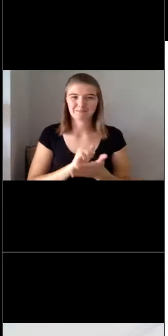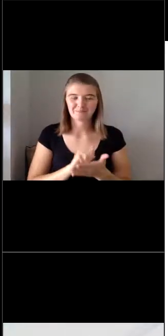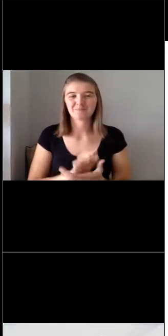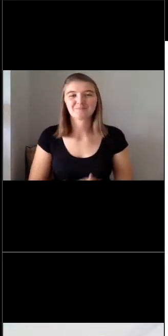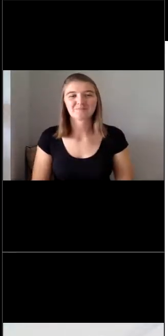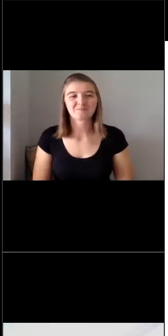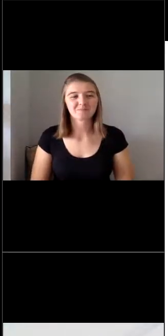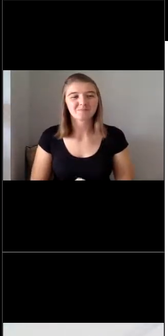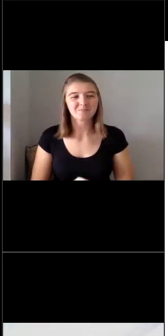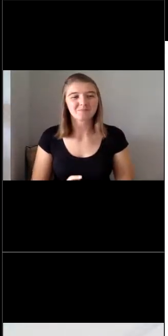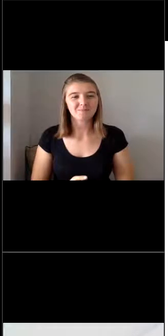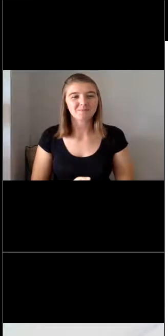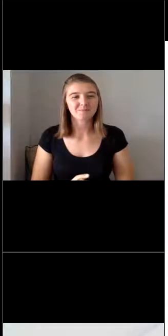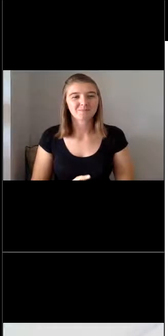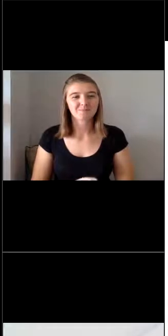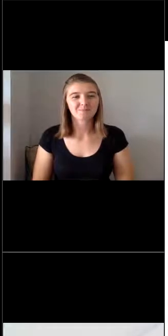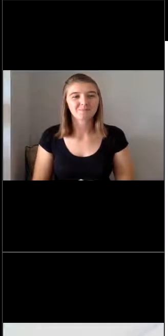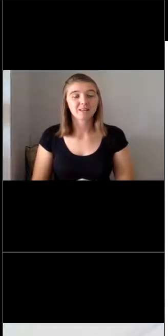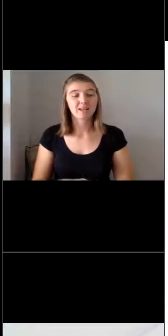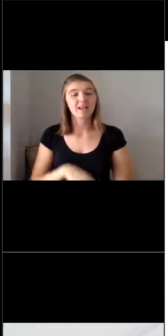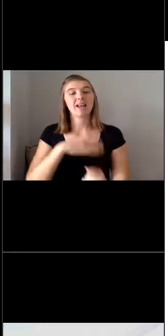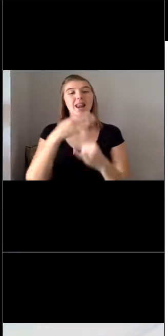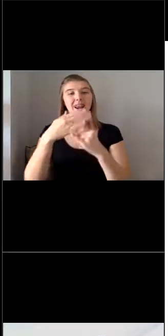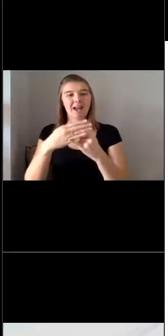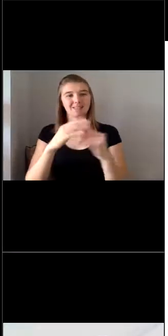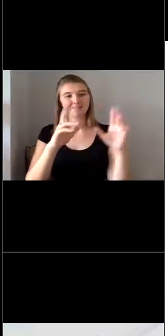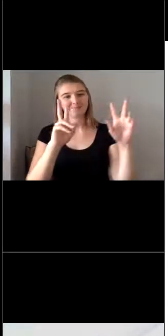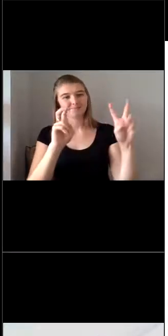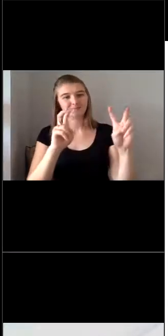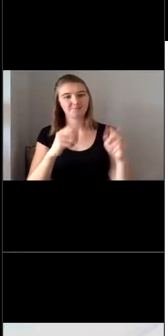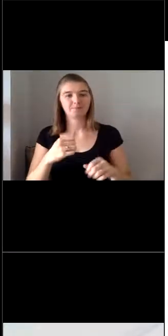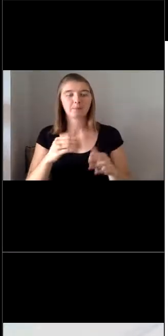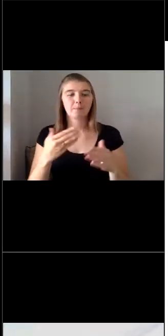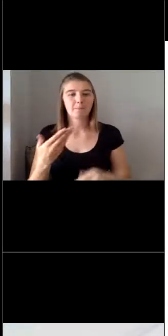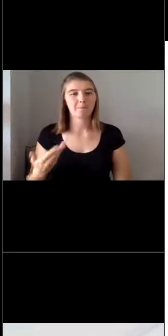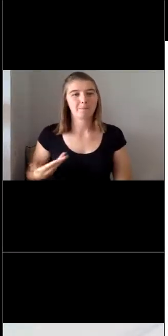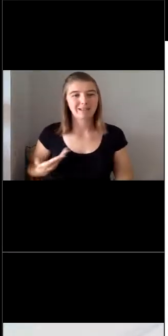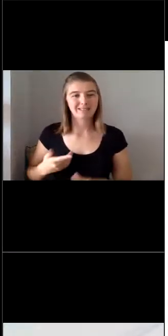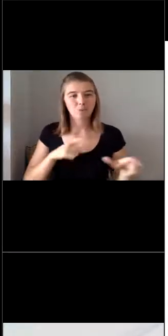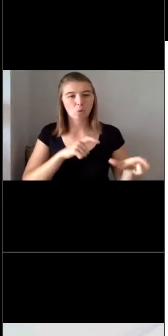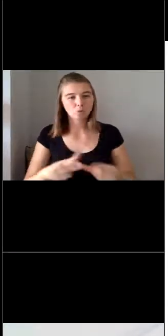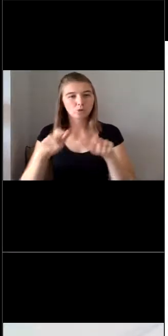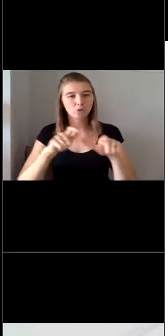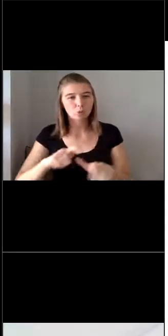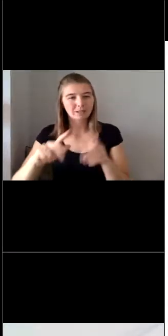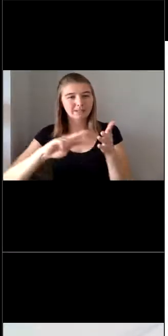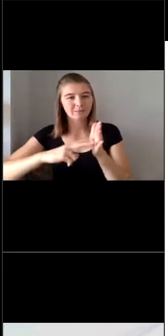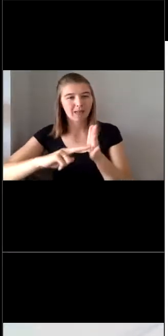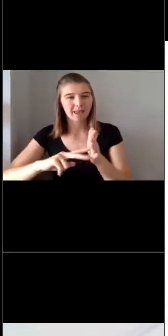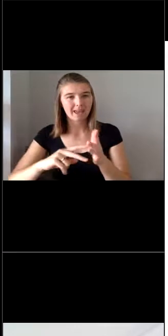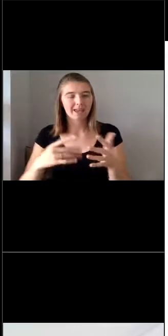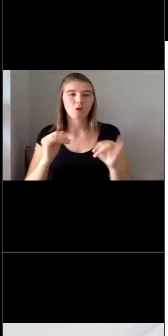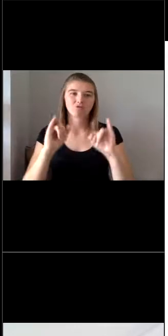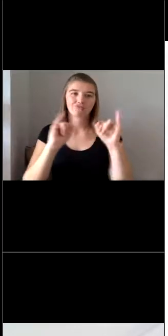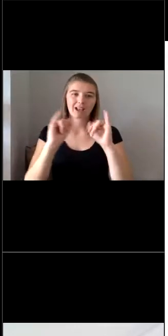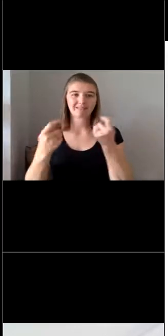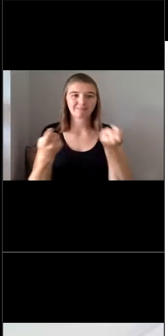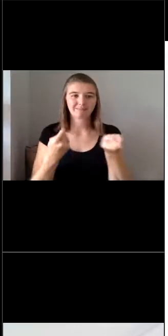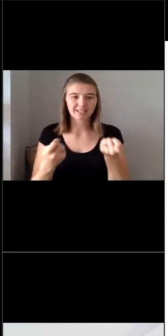our proactiveness around business continuity planning and return. So most organizations will have